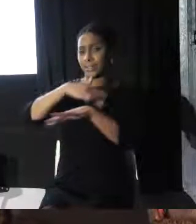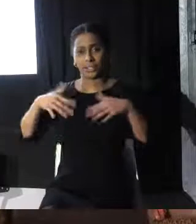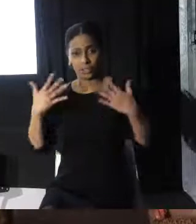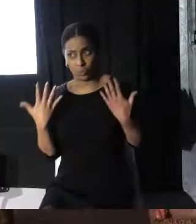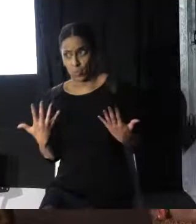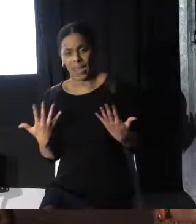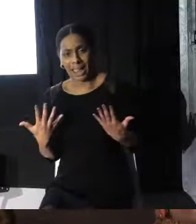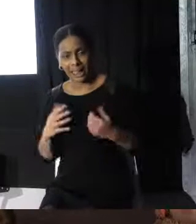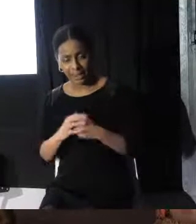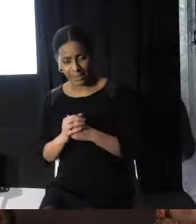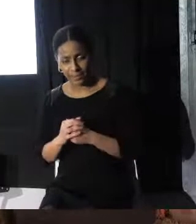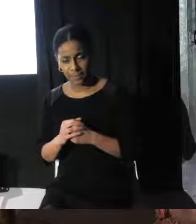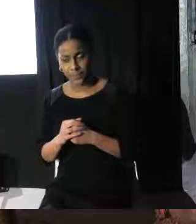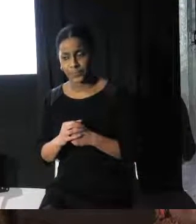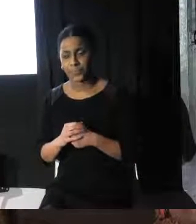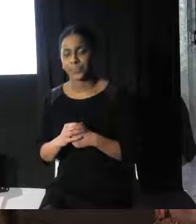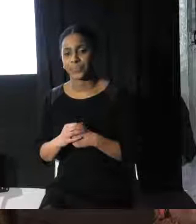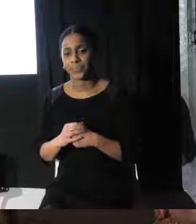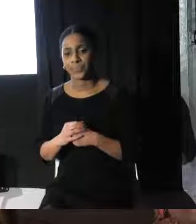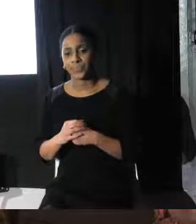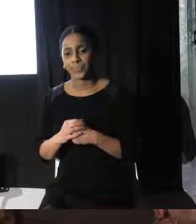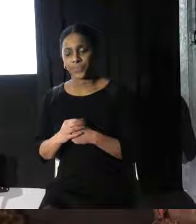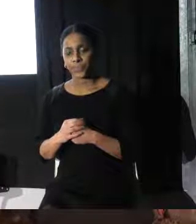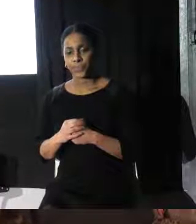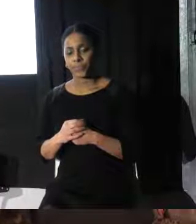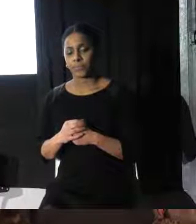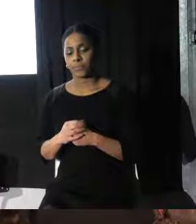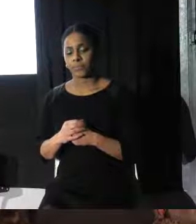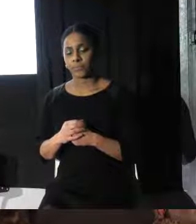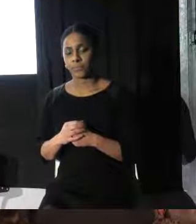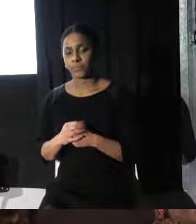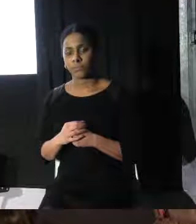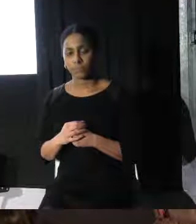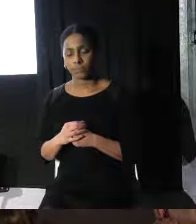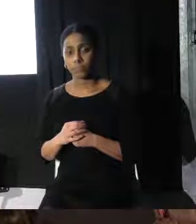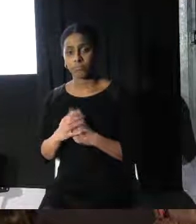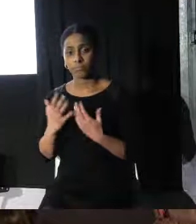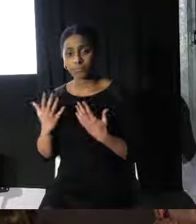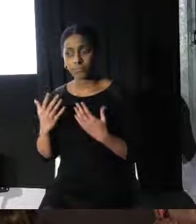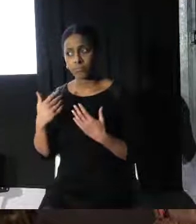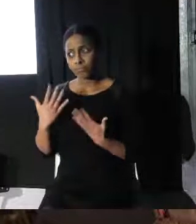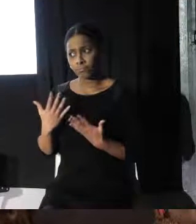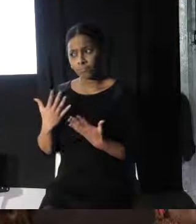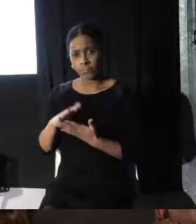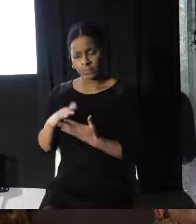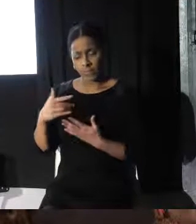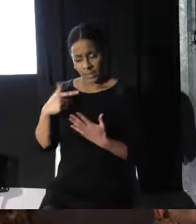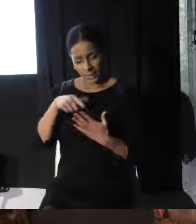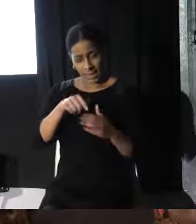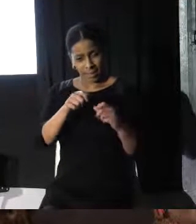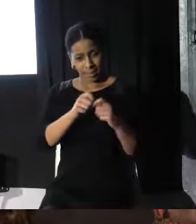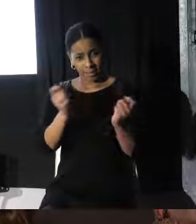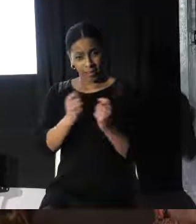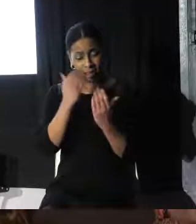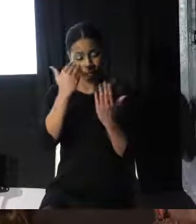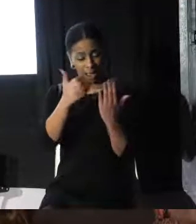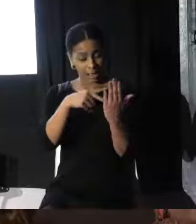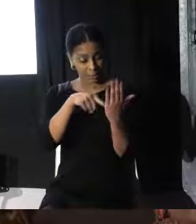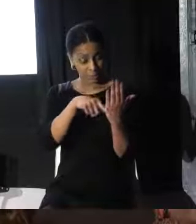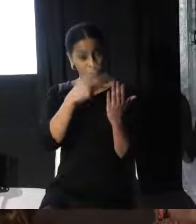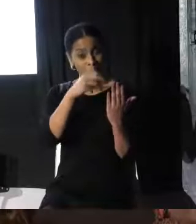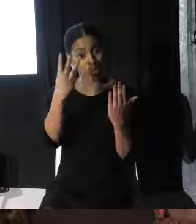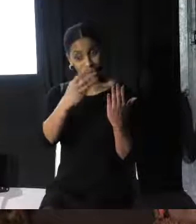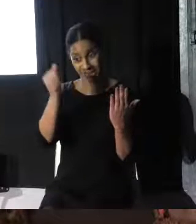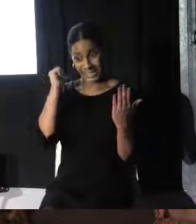the present. So I think as we look back on that guidance another 10 years